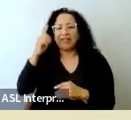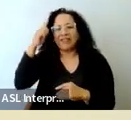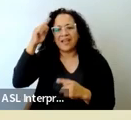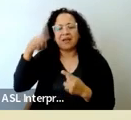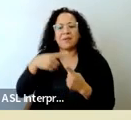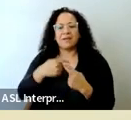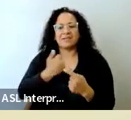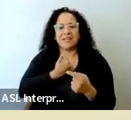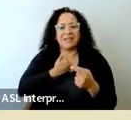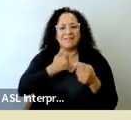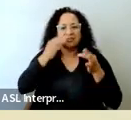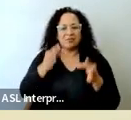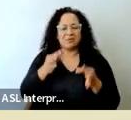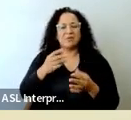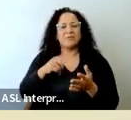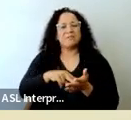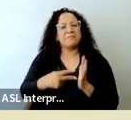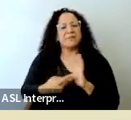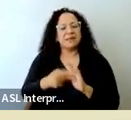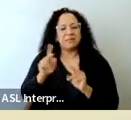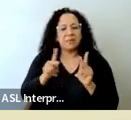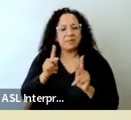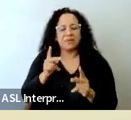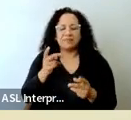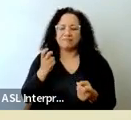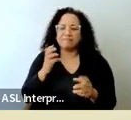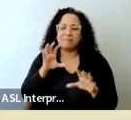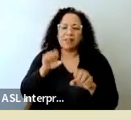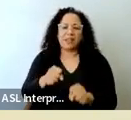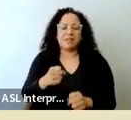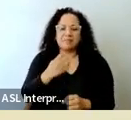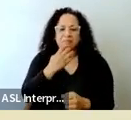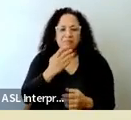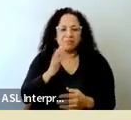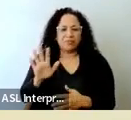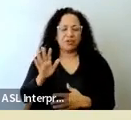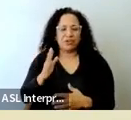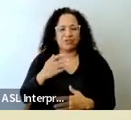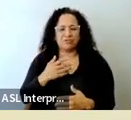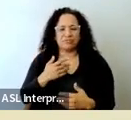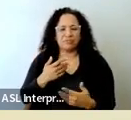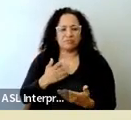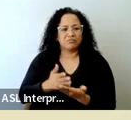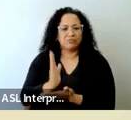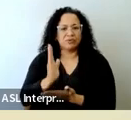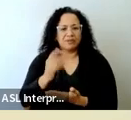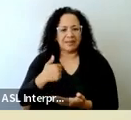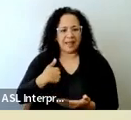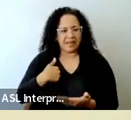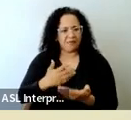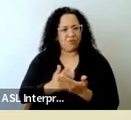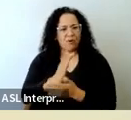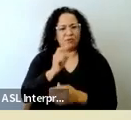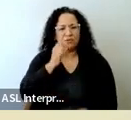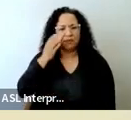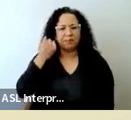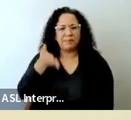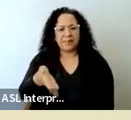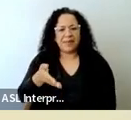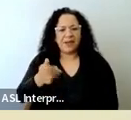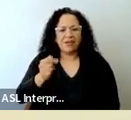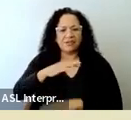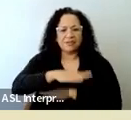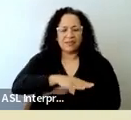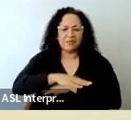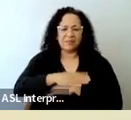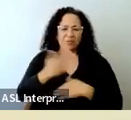self-determination, it's always meant people kind of reclaiming their citizenship. People saying, I have a right to be at the table. And what does that really mean?